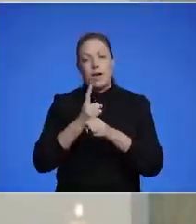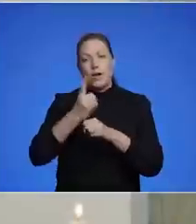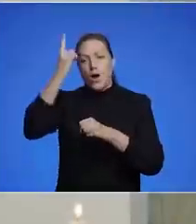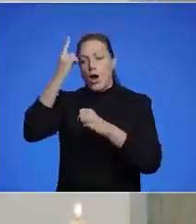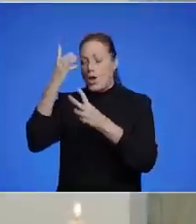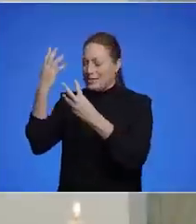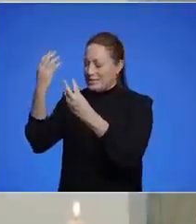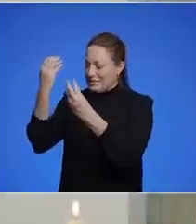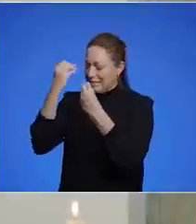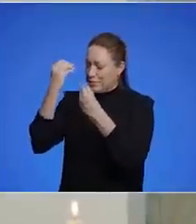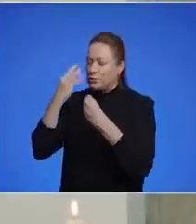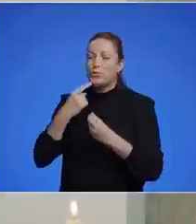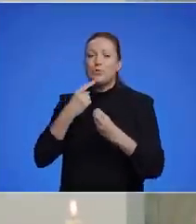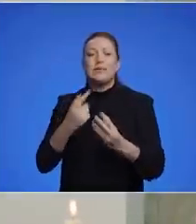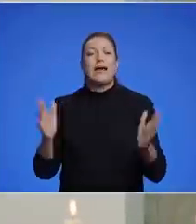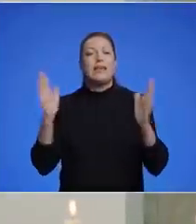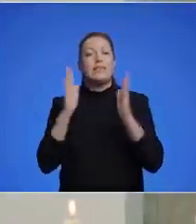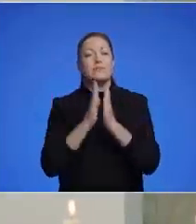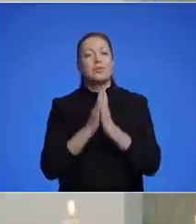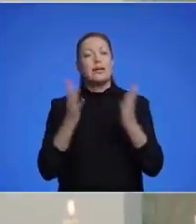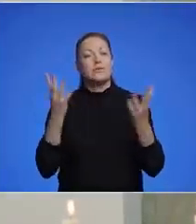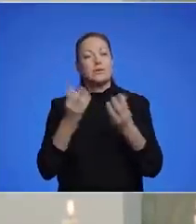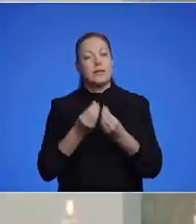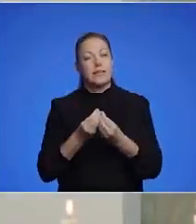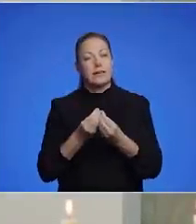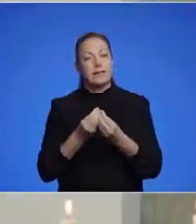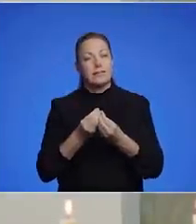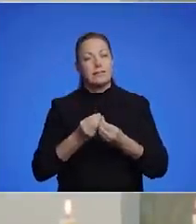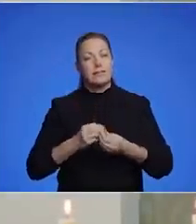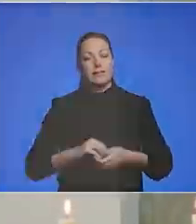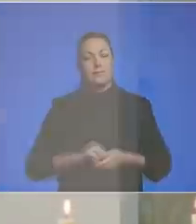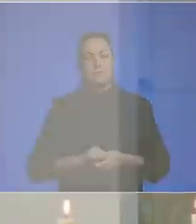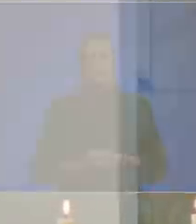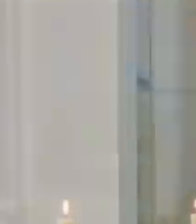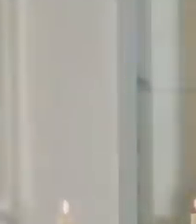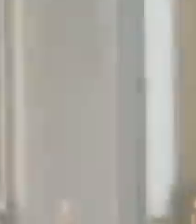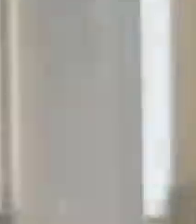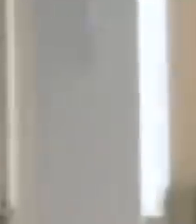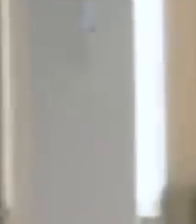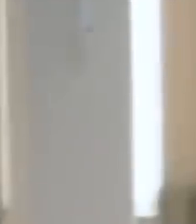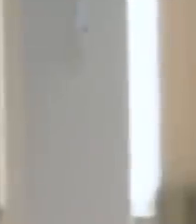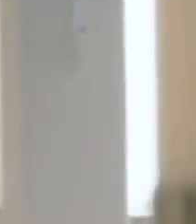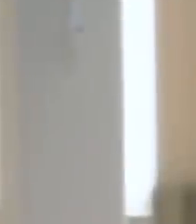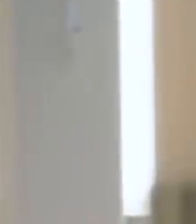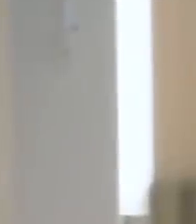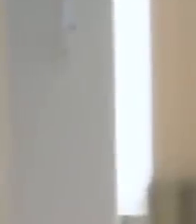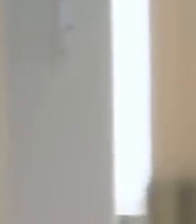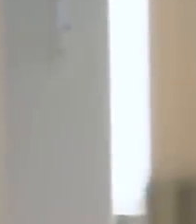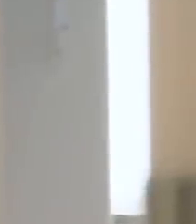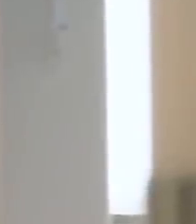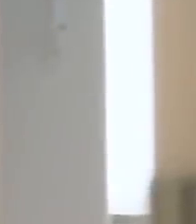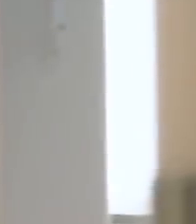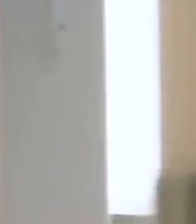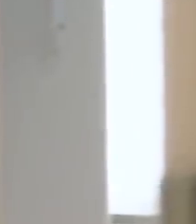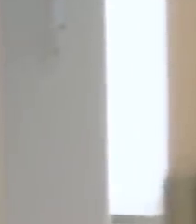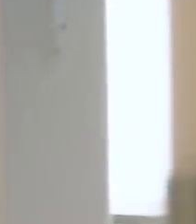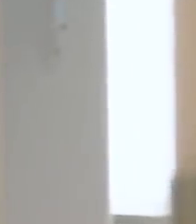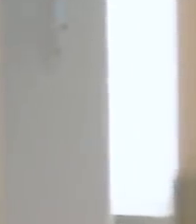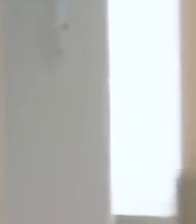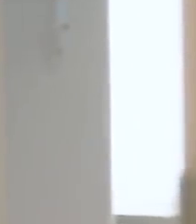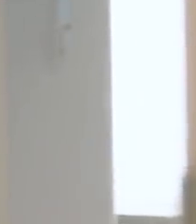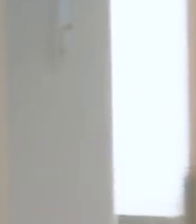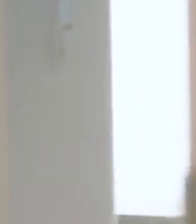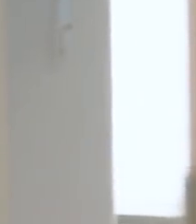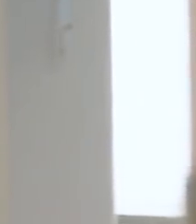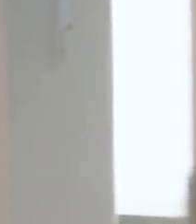The Savior's command, and formed by divine teaching, we dare to say, Our Father, who art in heaven,